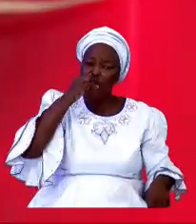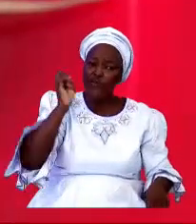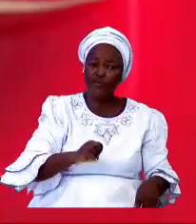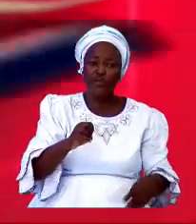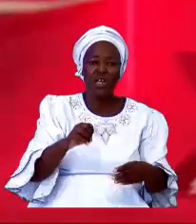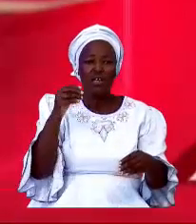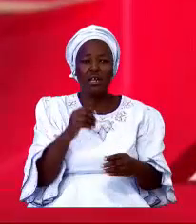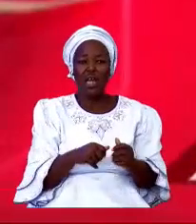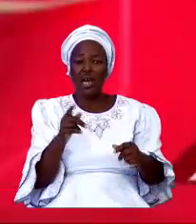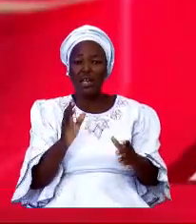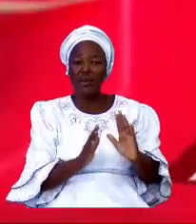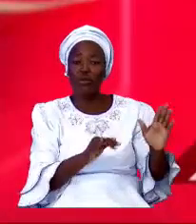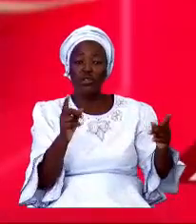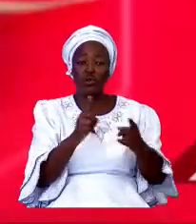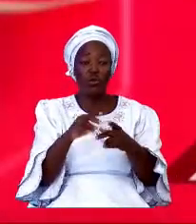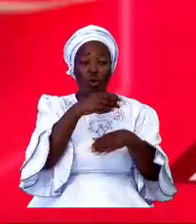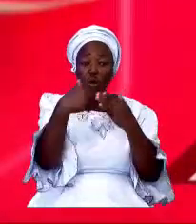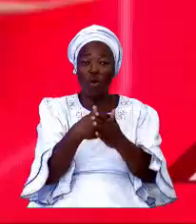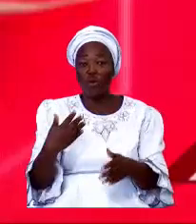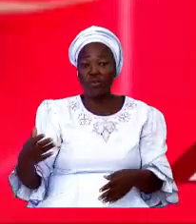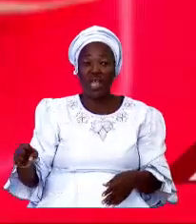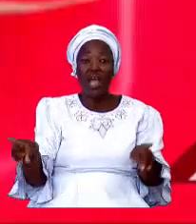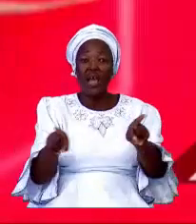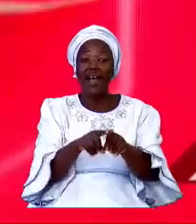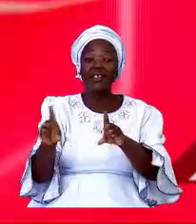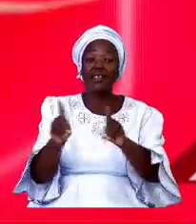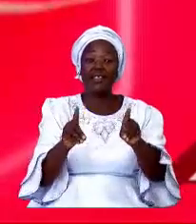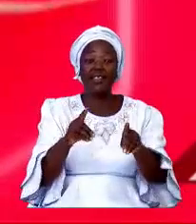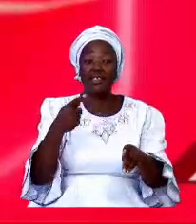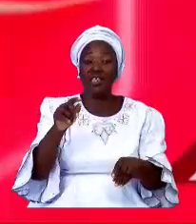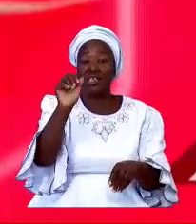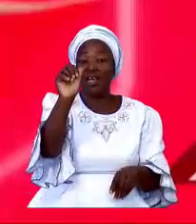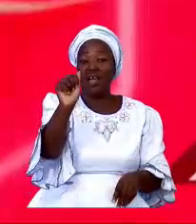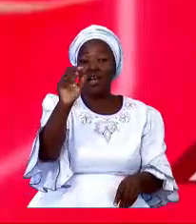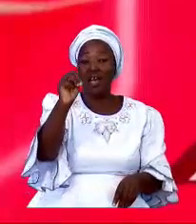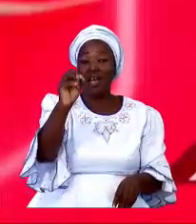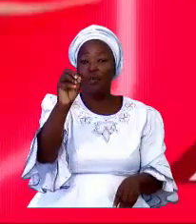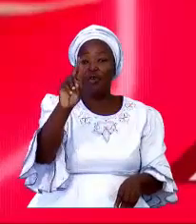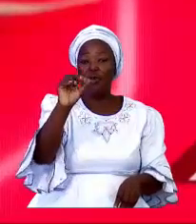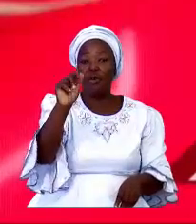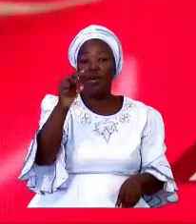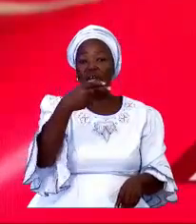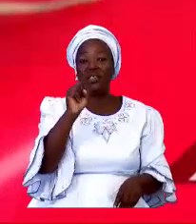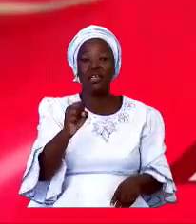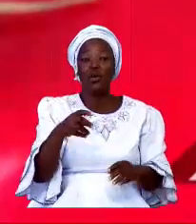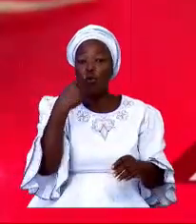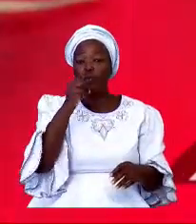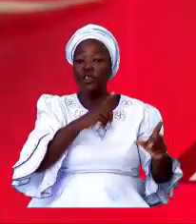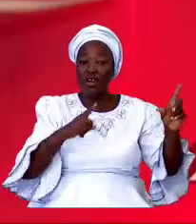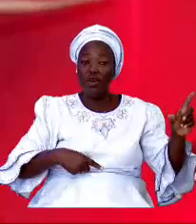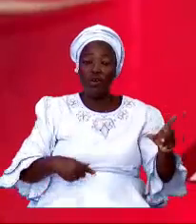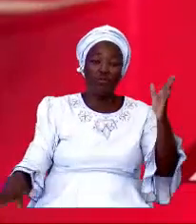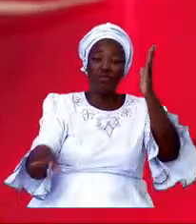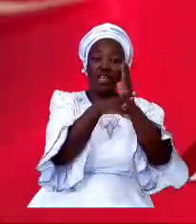abominably in following idols, according to all things, as did the